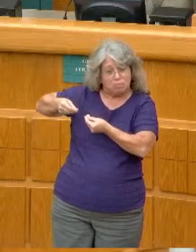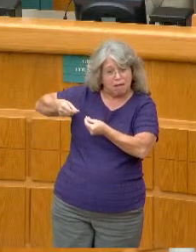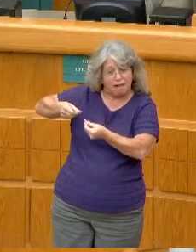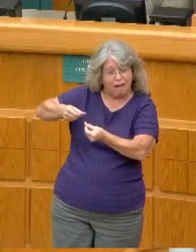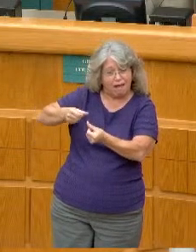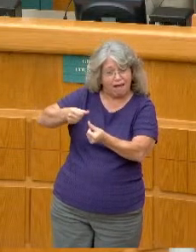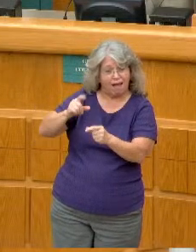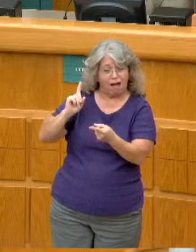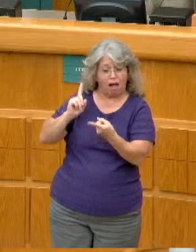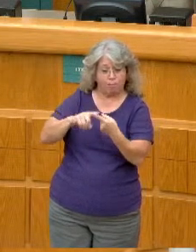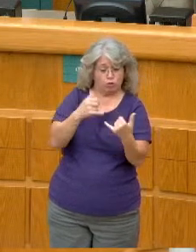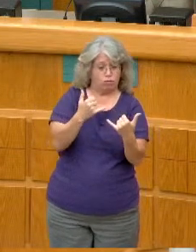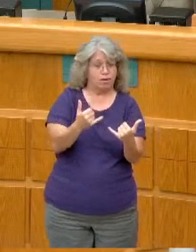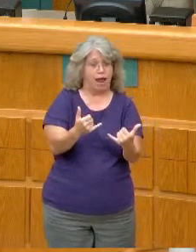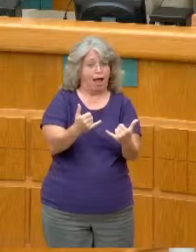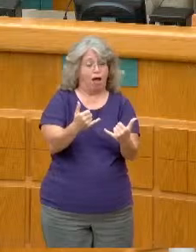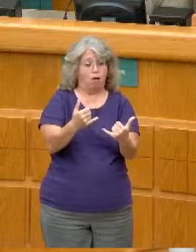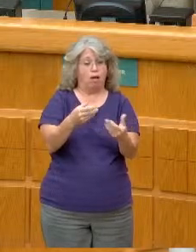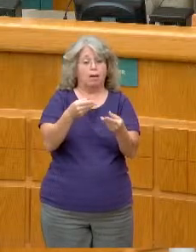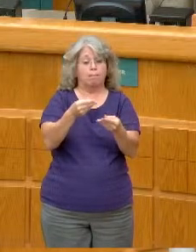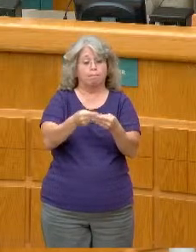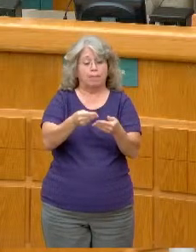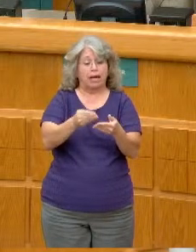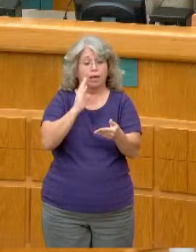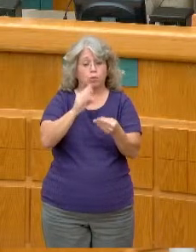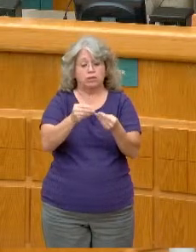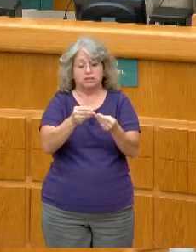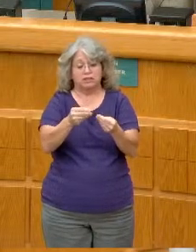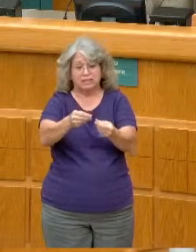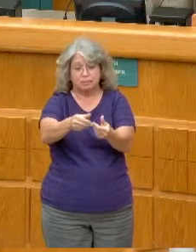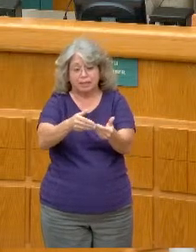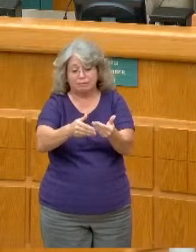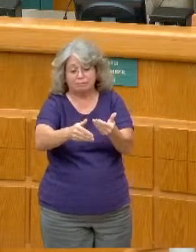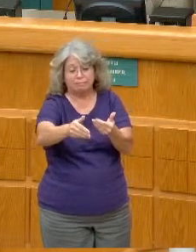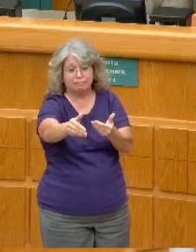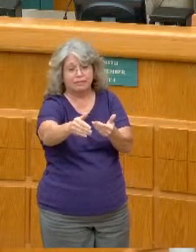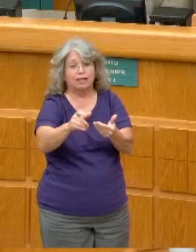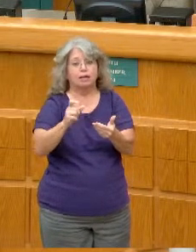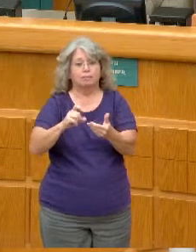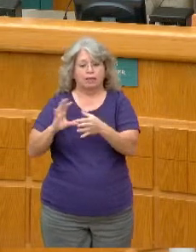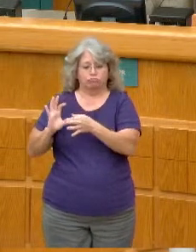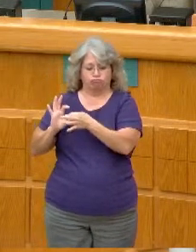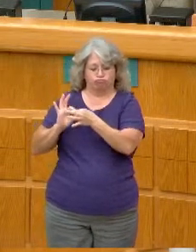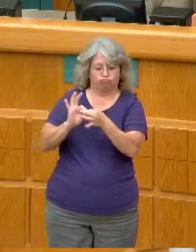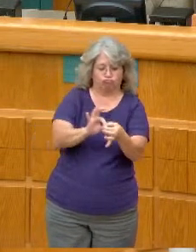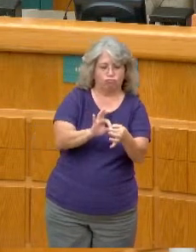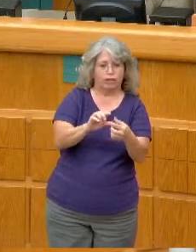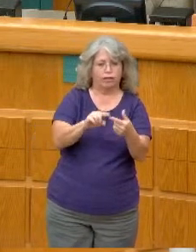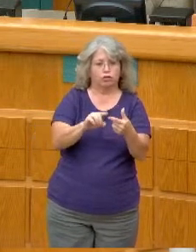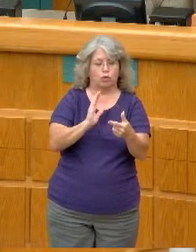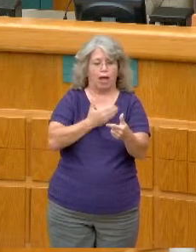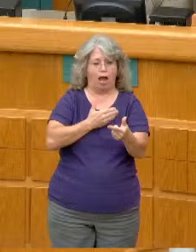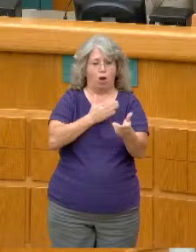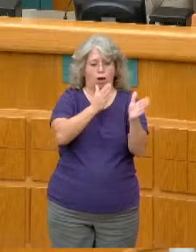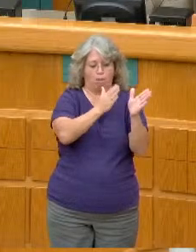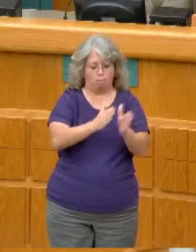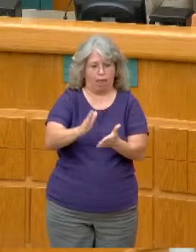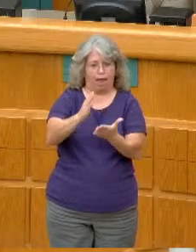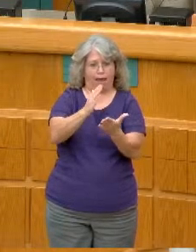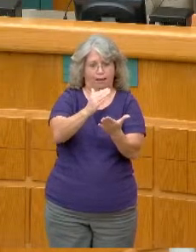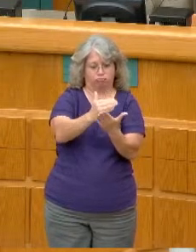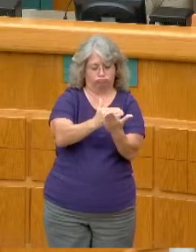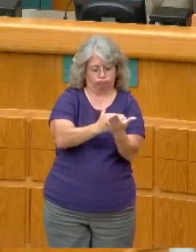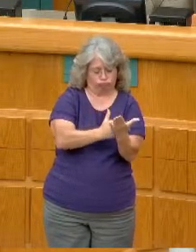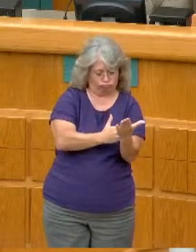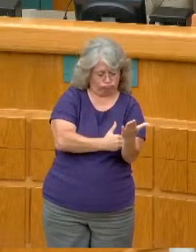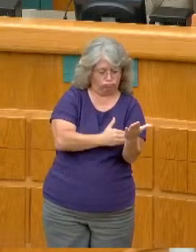incurred back to December 1 of 2020. So all expenses charged to this grant for those we've already spent